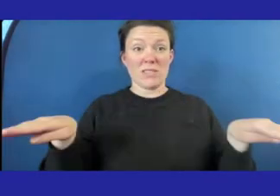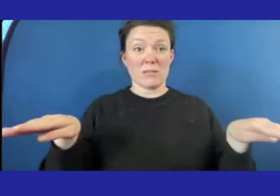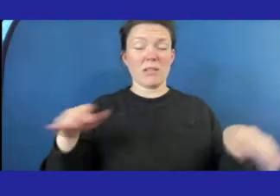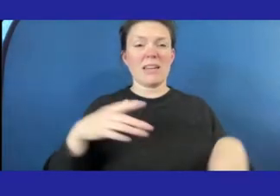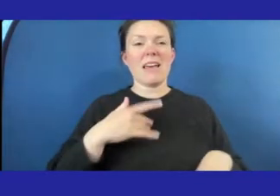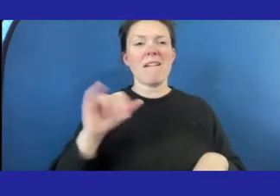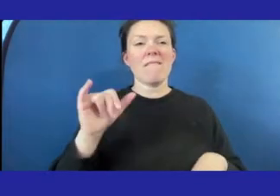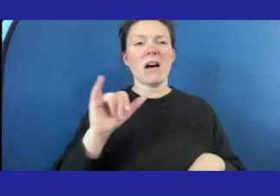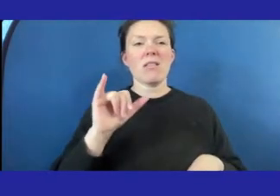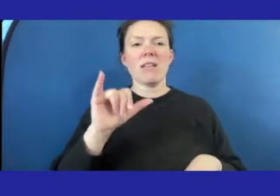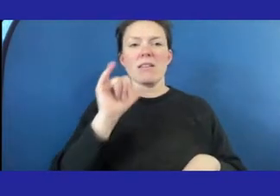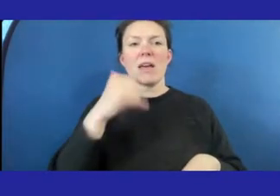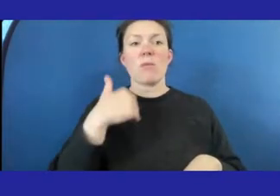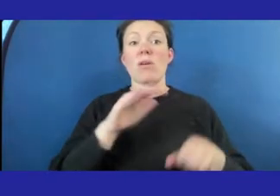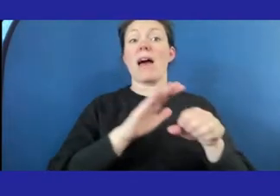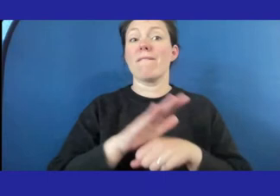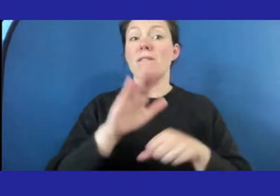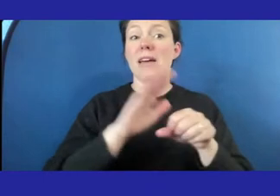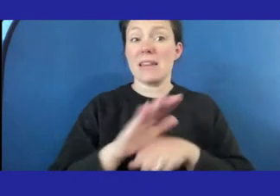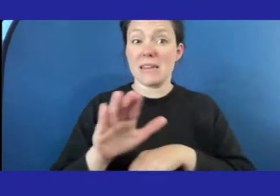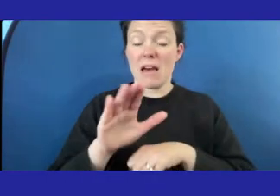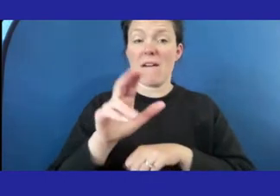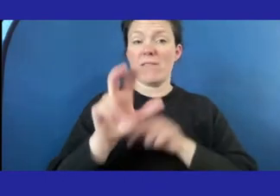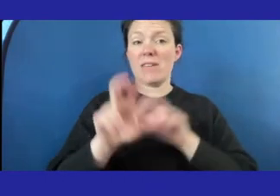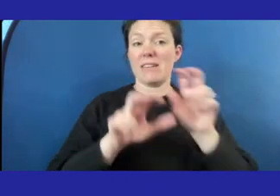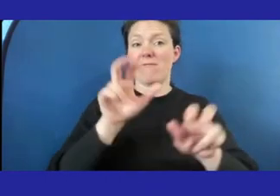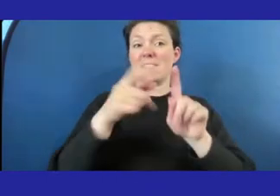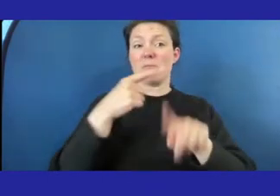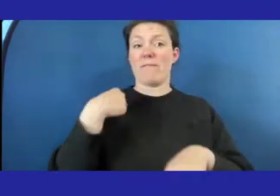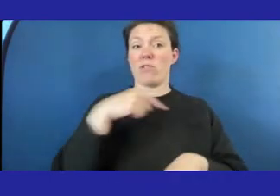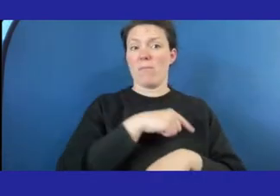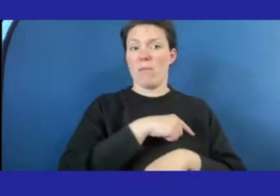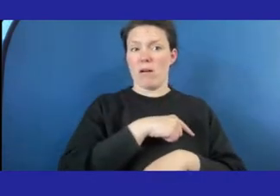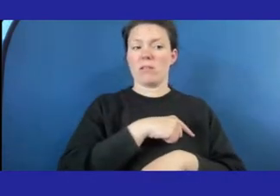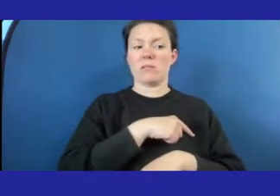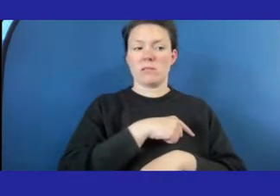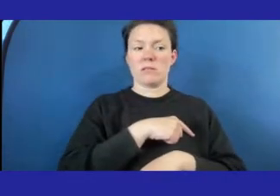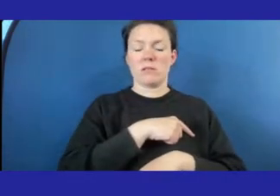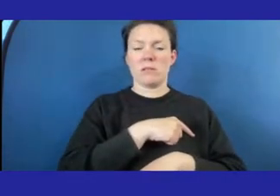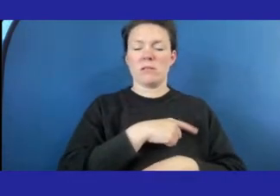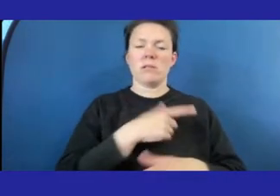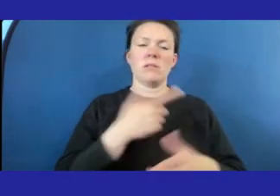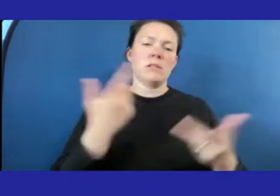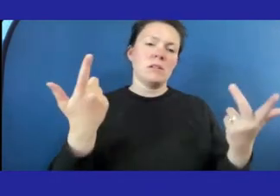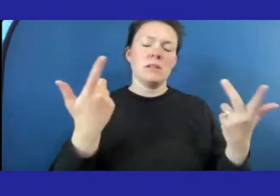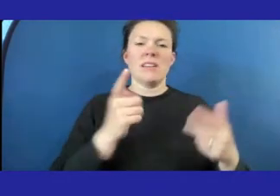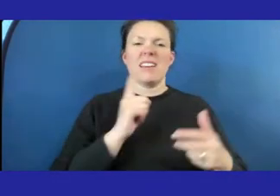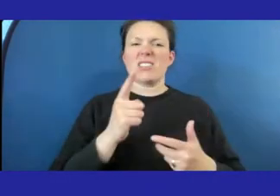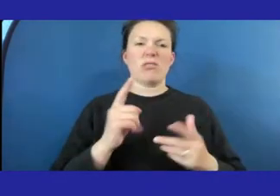not have enough vested in us. I see. If they didn't have a lot of cases. It's always a fine line.